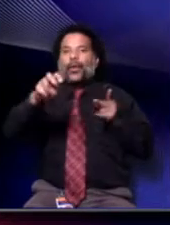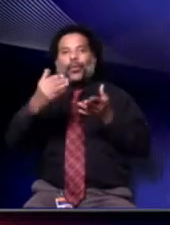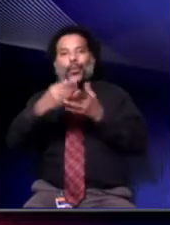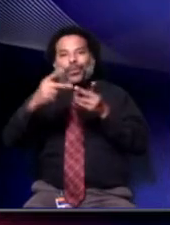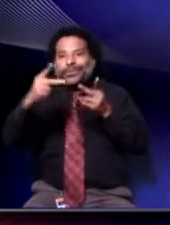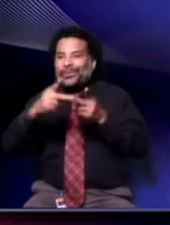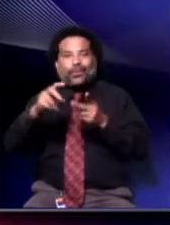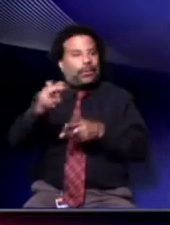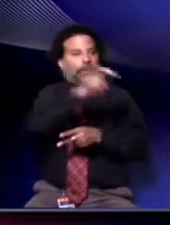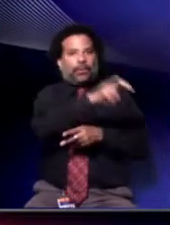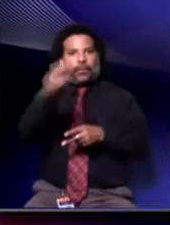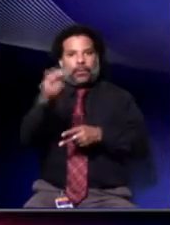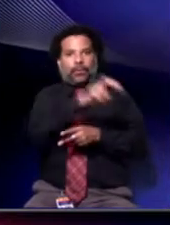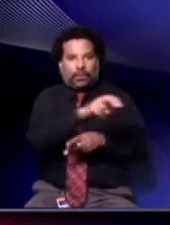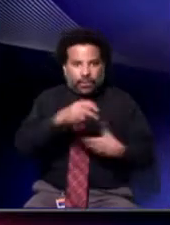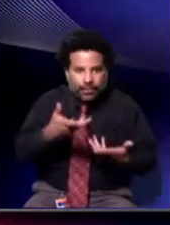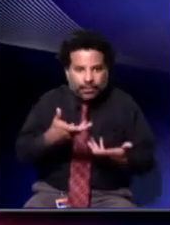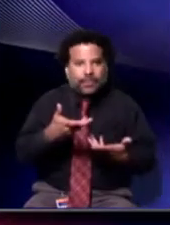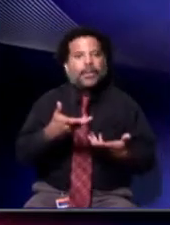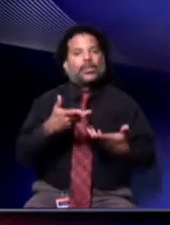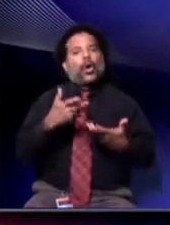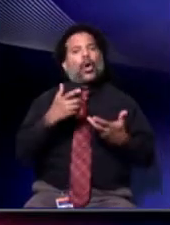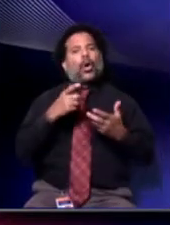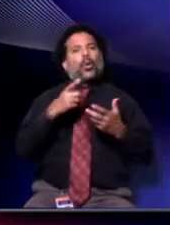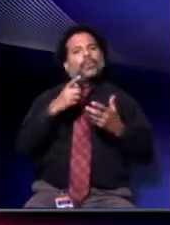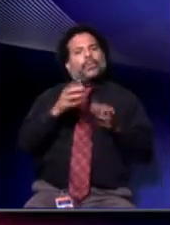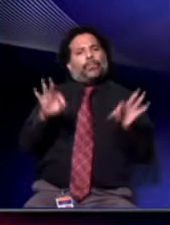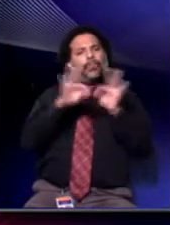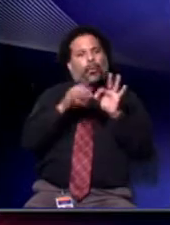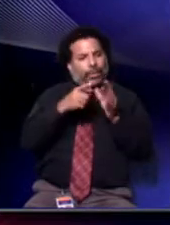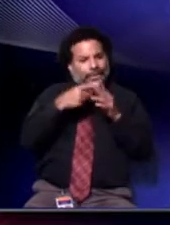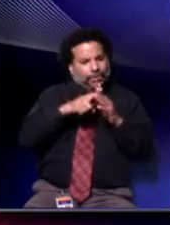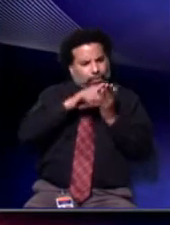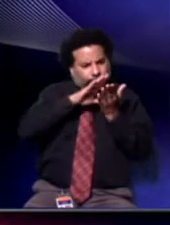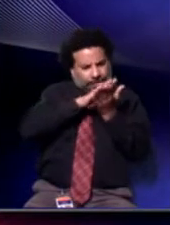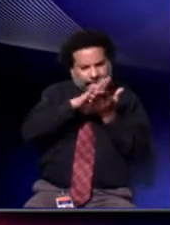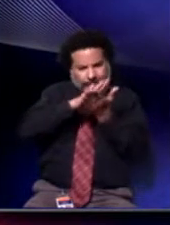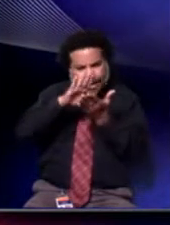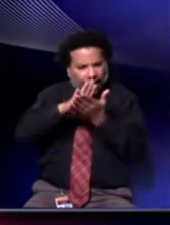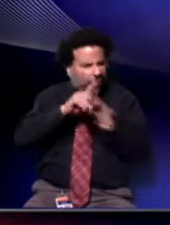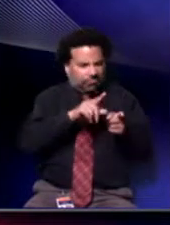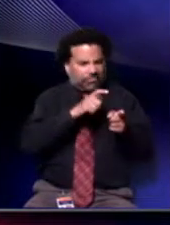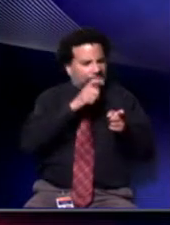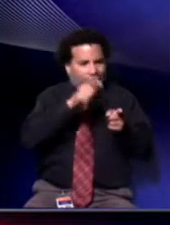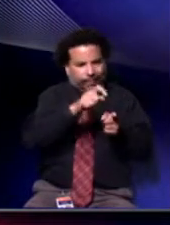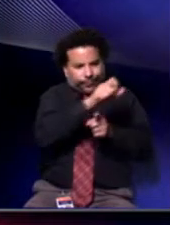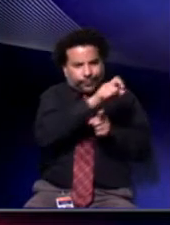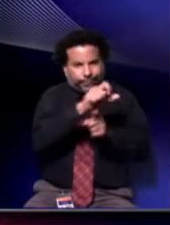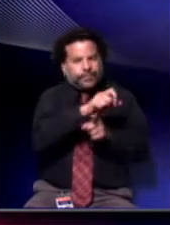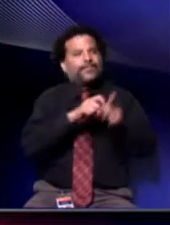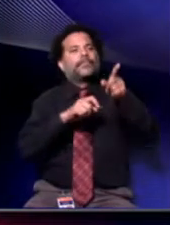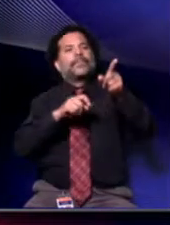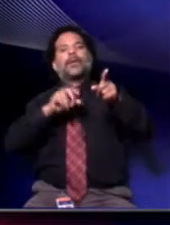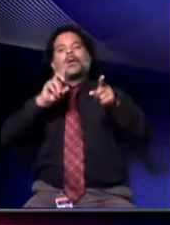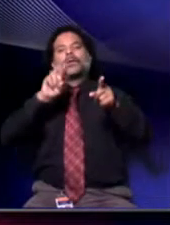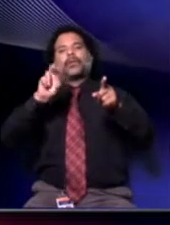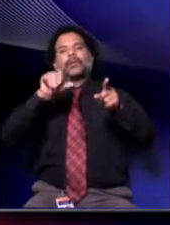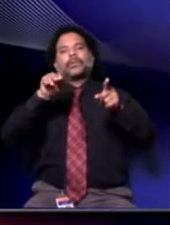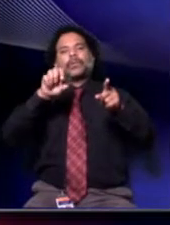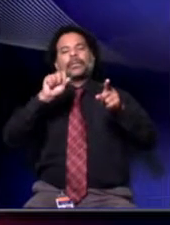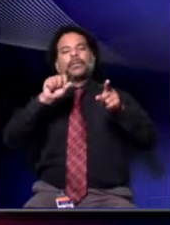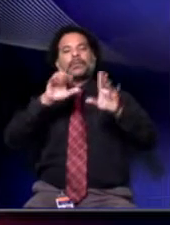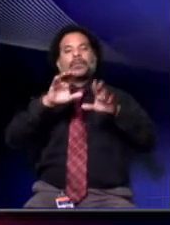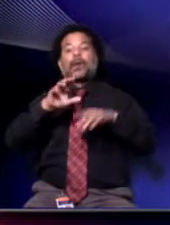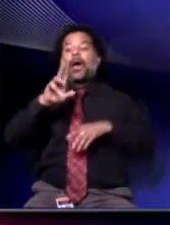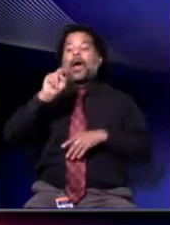that journey that we're on as we clean things up and we're able to tie it up. This isn't a comment for you, but an overall comment.